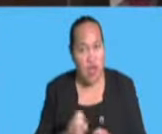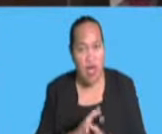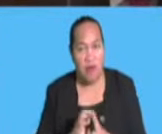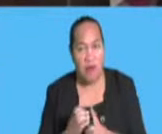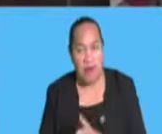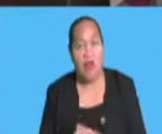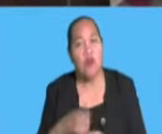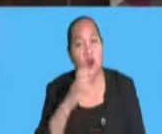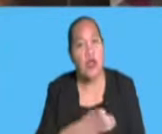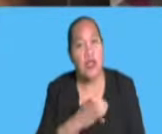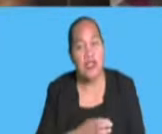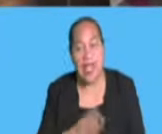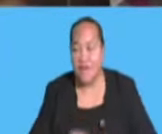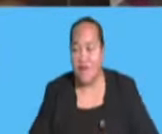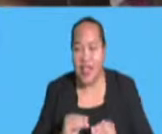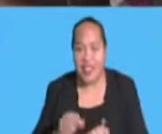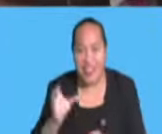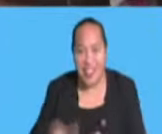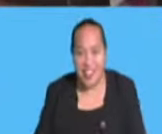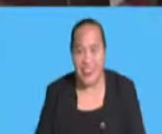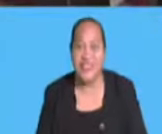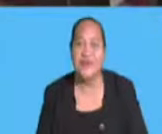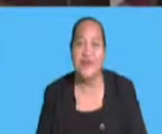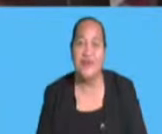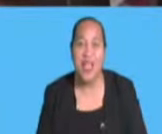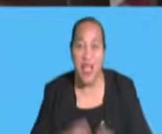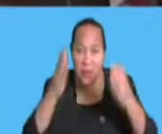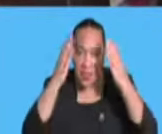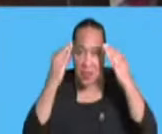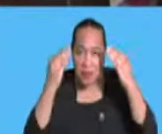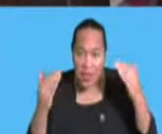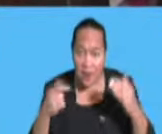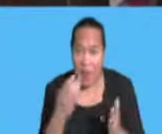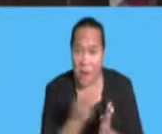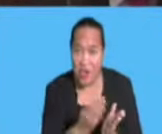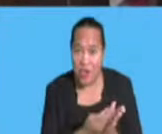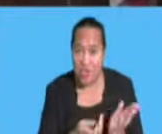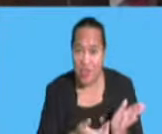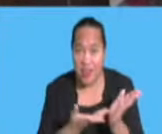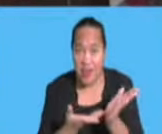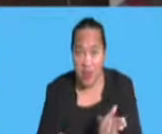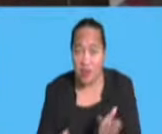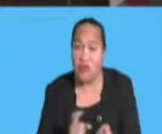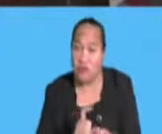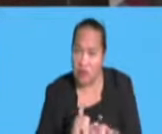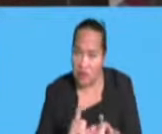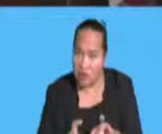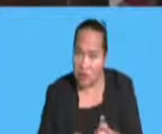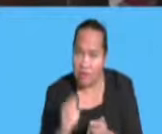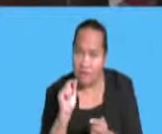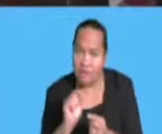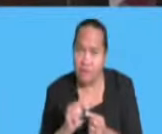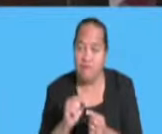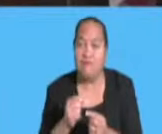for workers and investors. Mr. Speaker, the budget delivered in a clear and concise stance